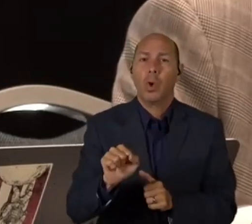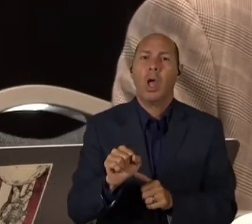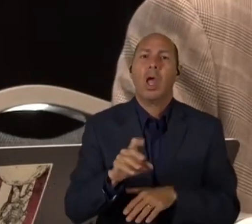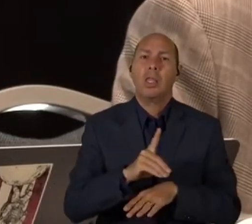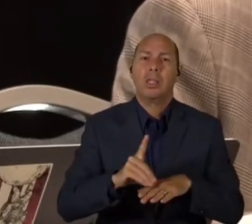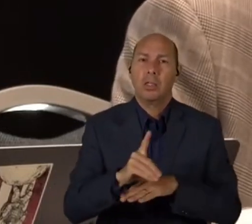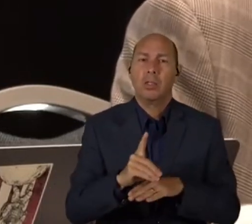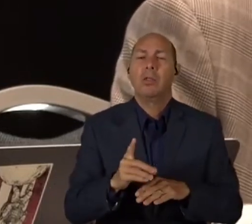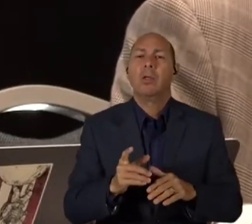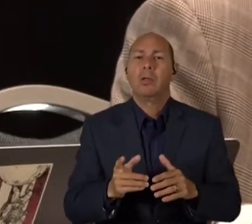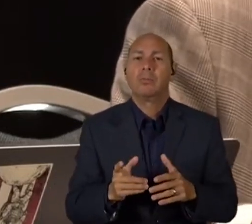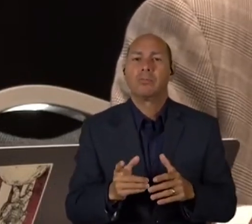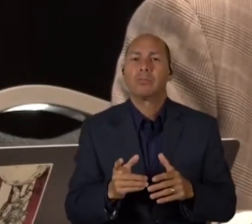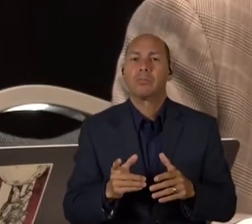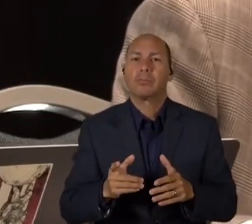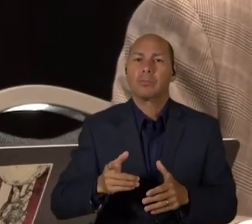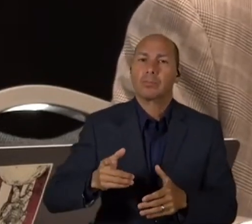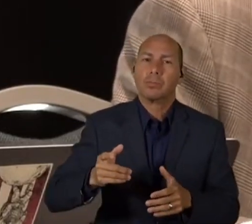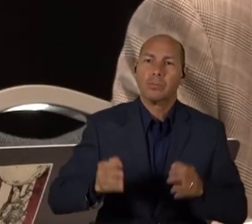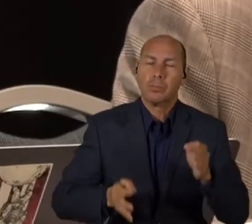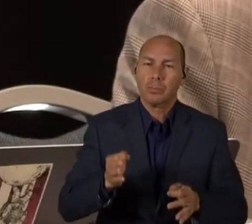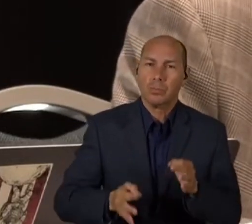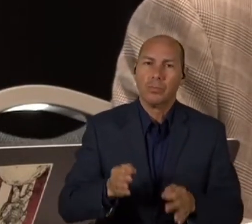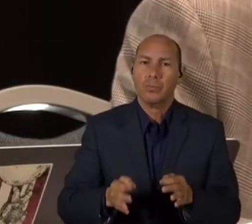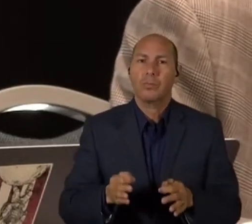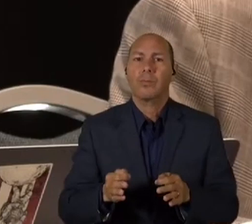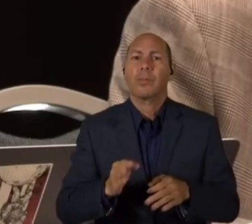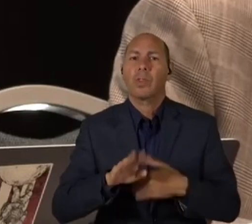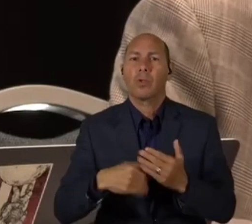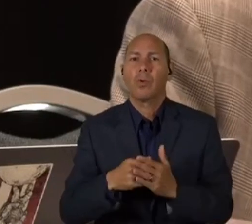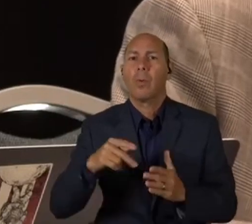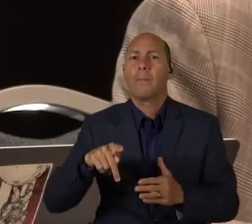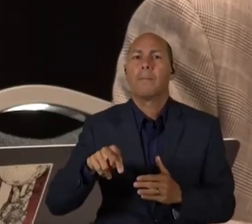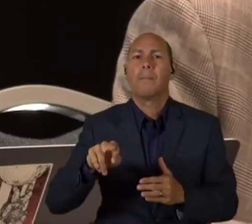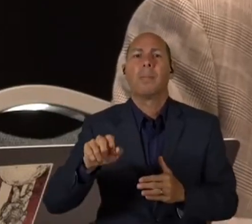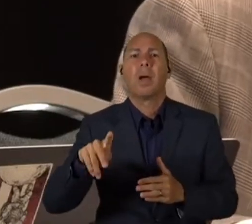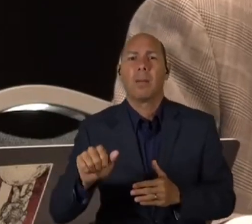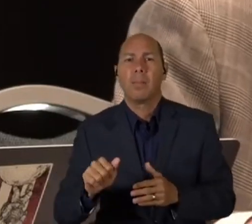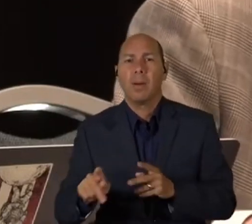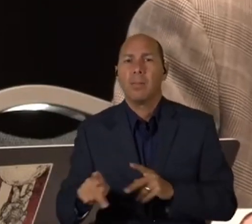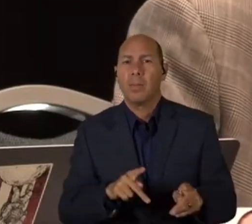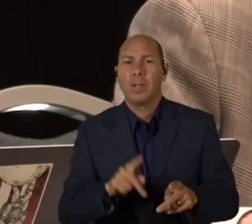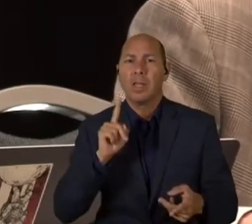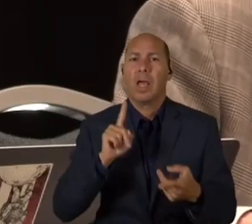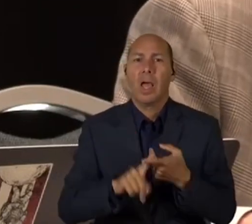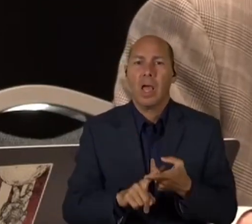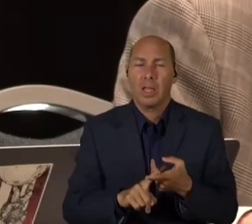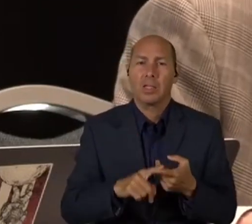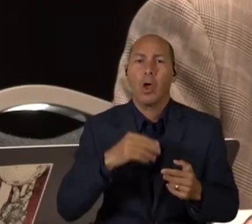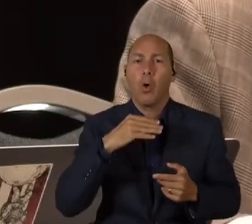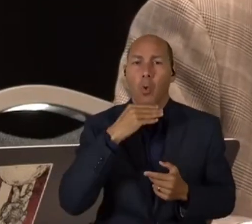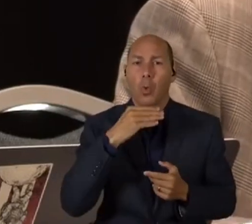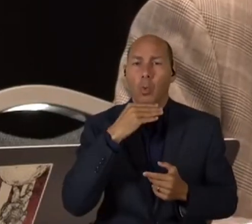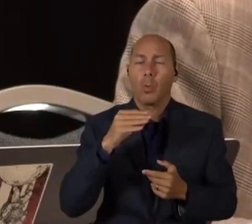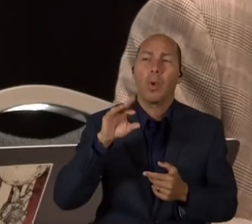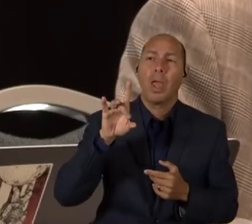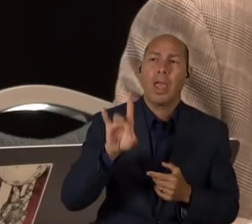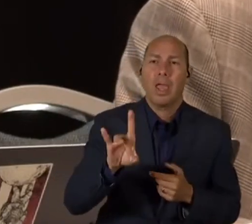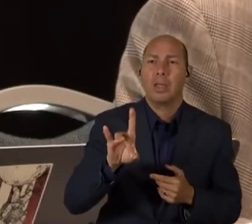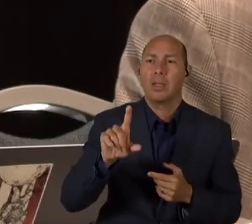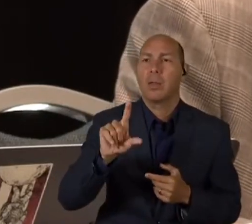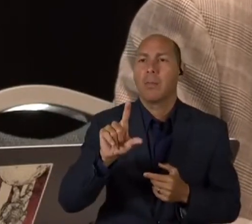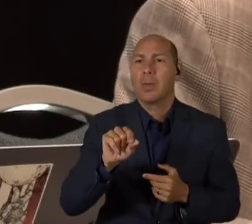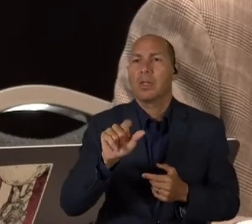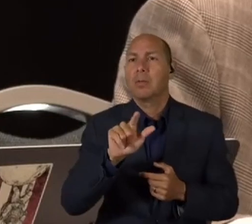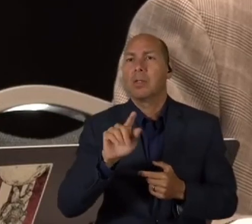on all PREPA plan of adjustment related proceedings until October 8th of 2024.